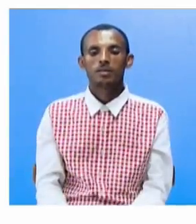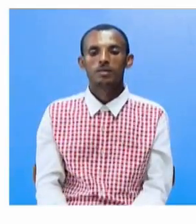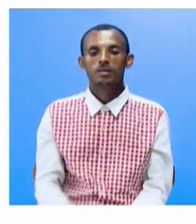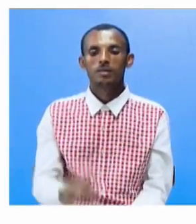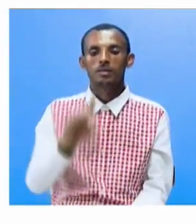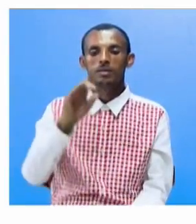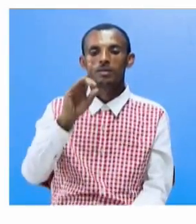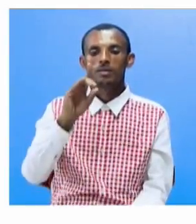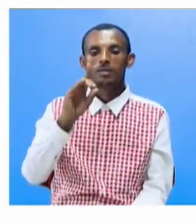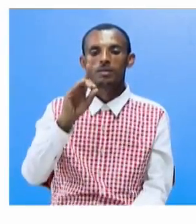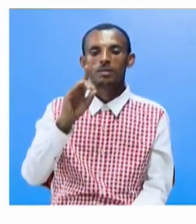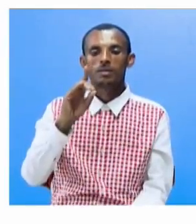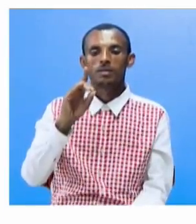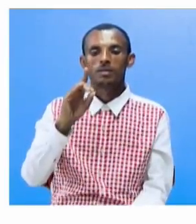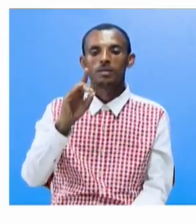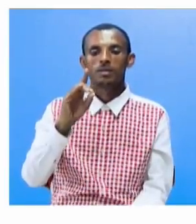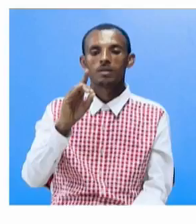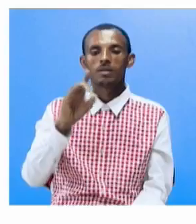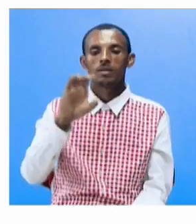DEF